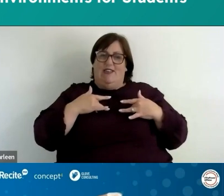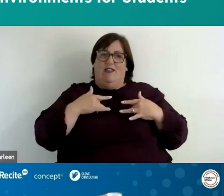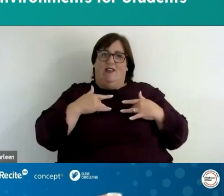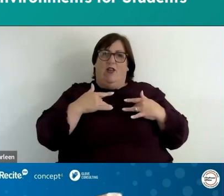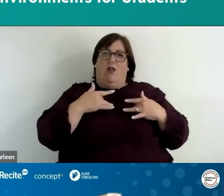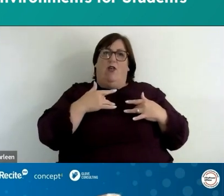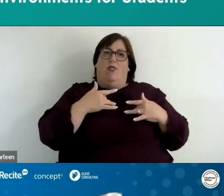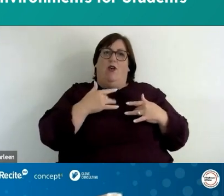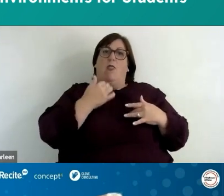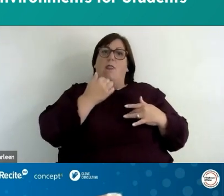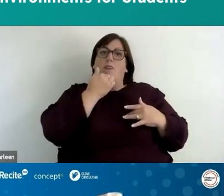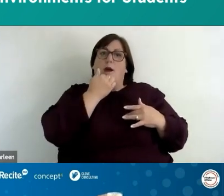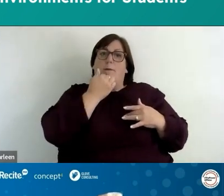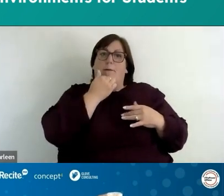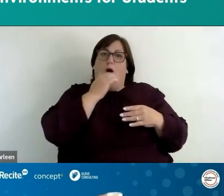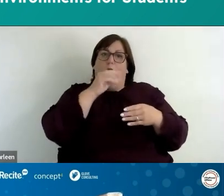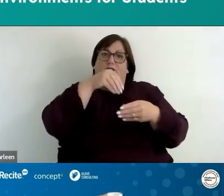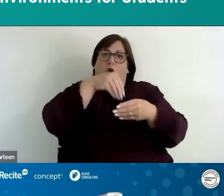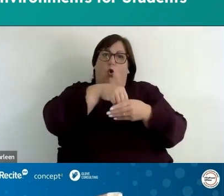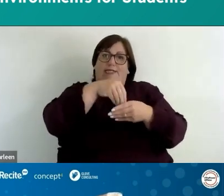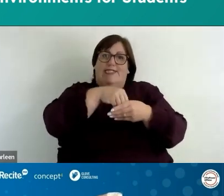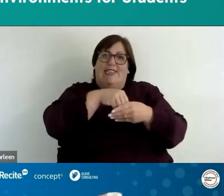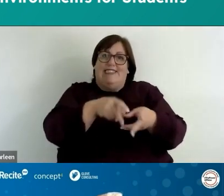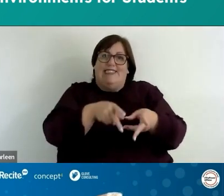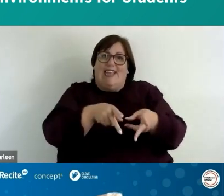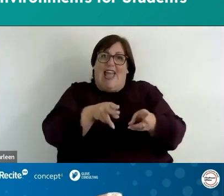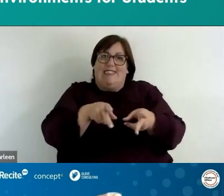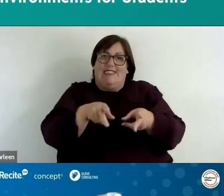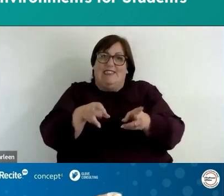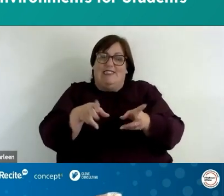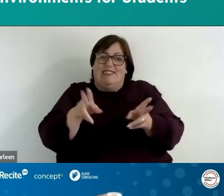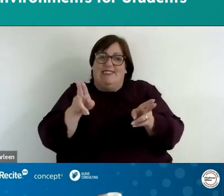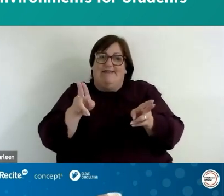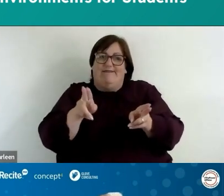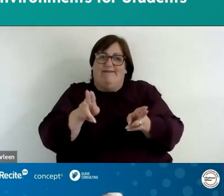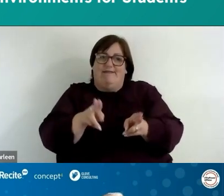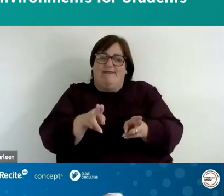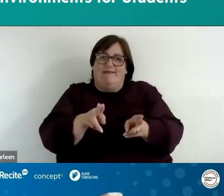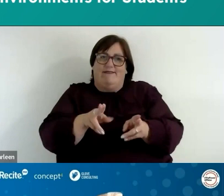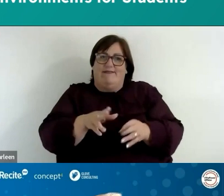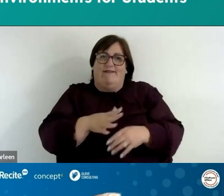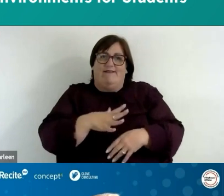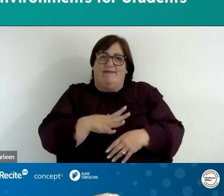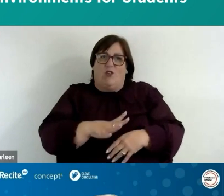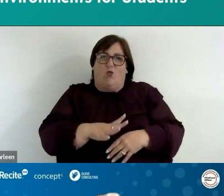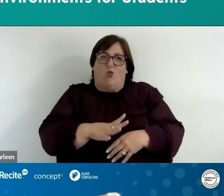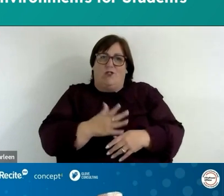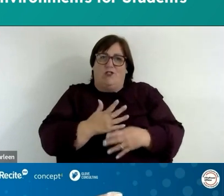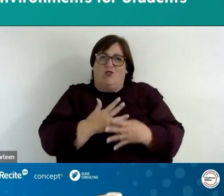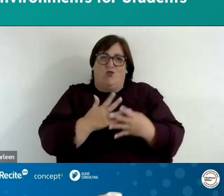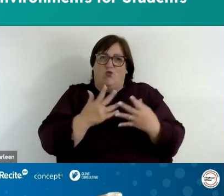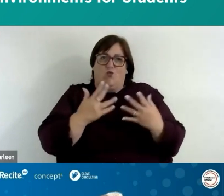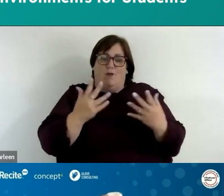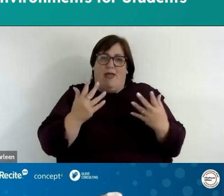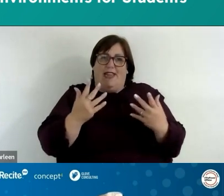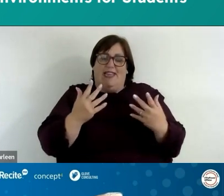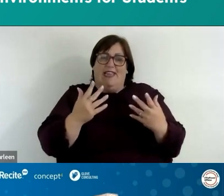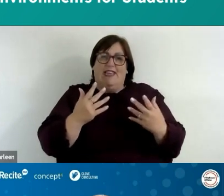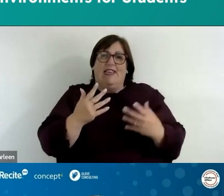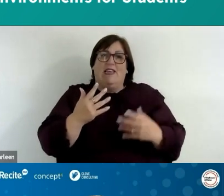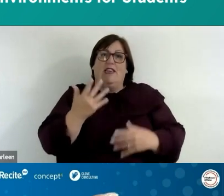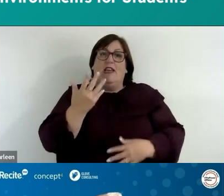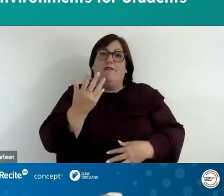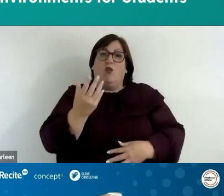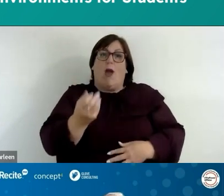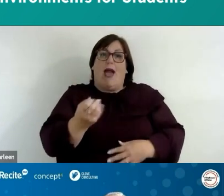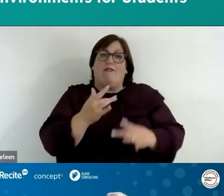editors to a minimum. Not to think that because you've got a website and because you can You have